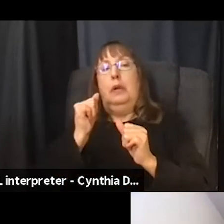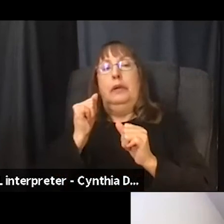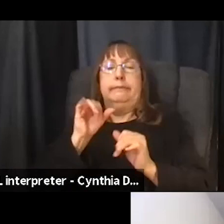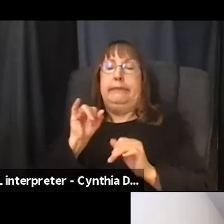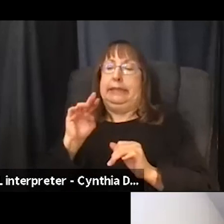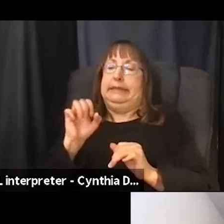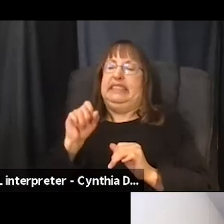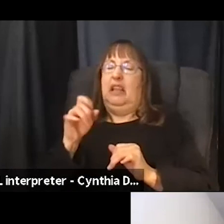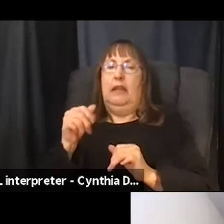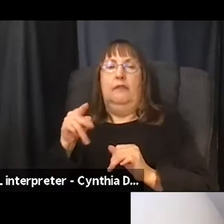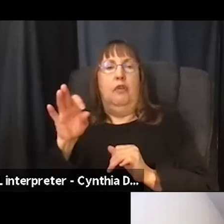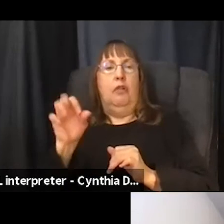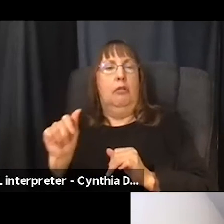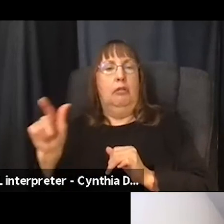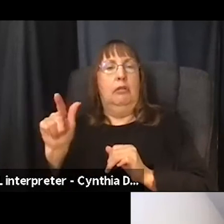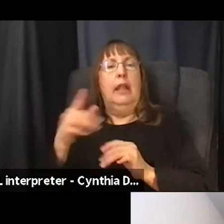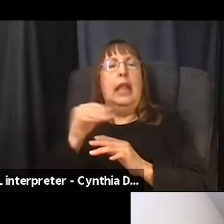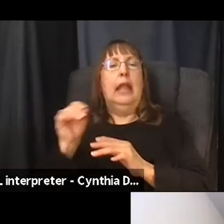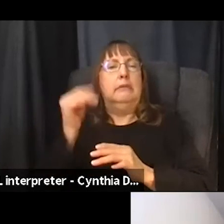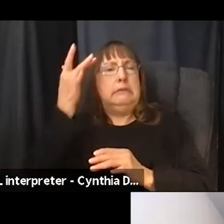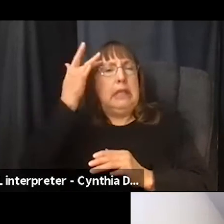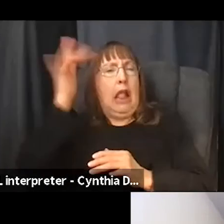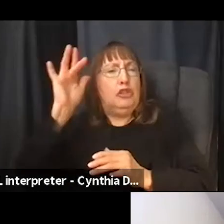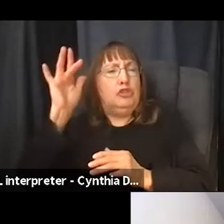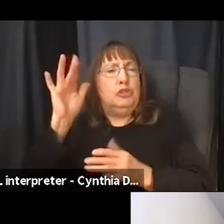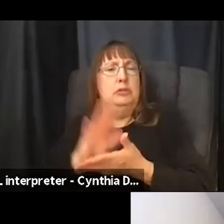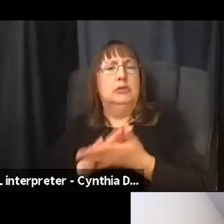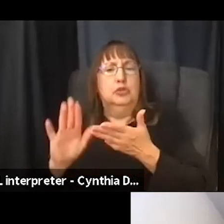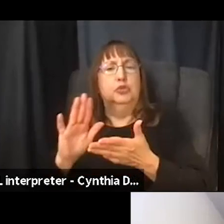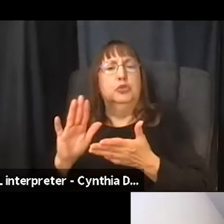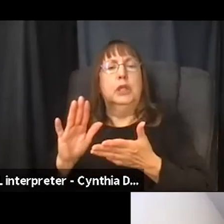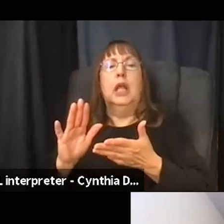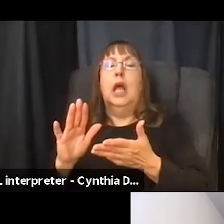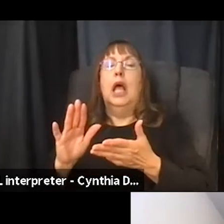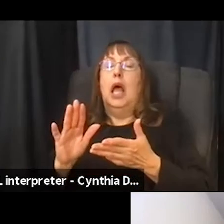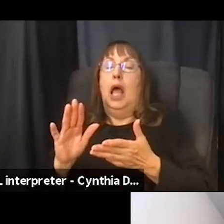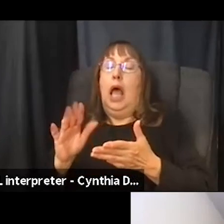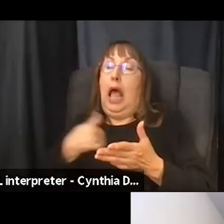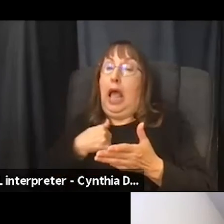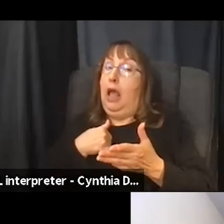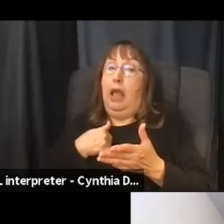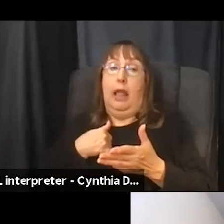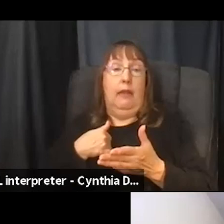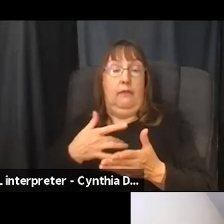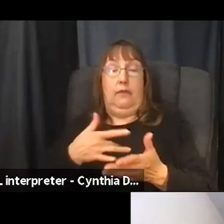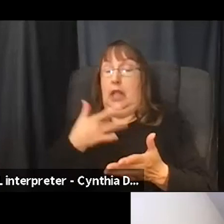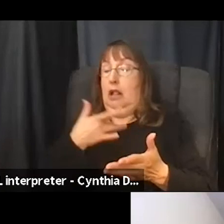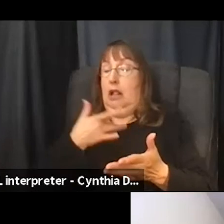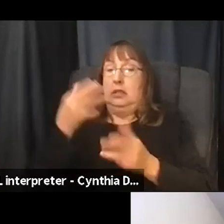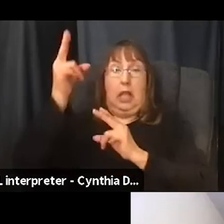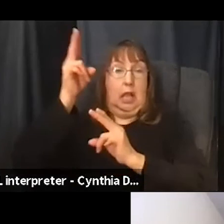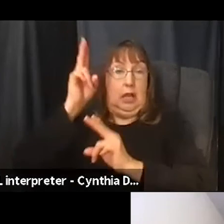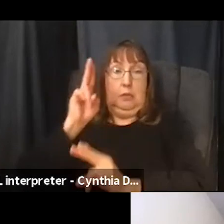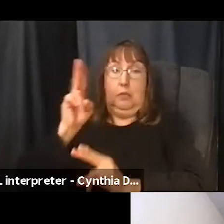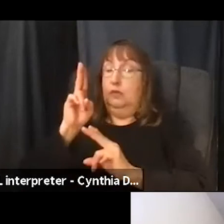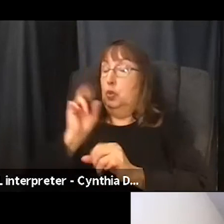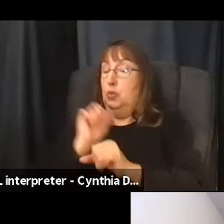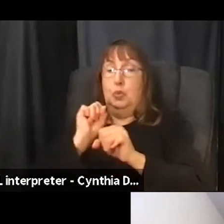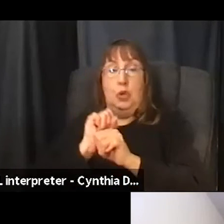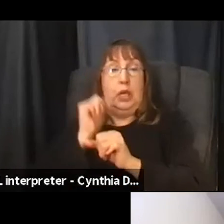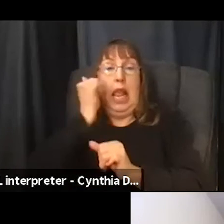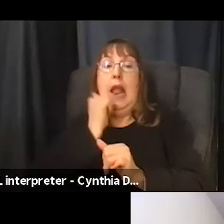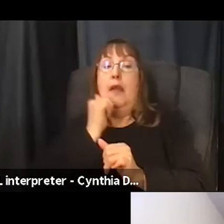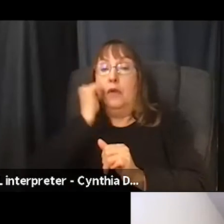and a more intelligent one. I find it an honor and privilege to work every day with folks like all of you